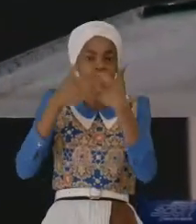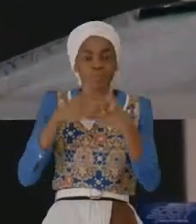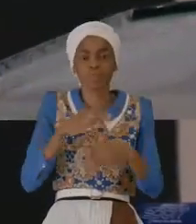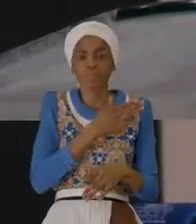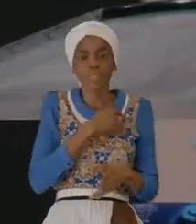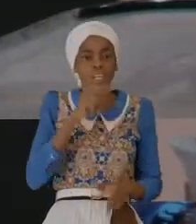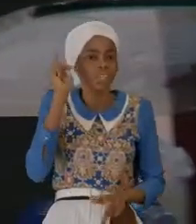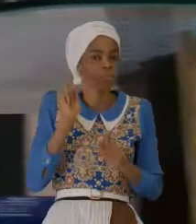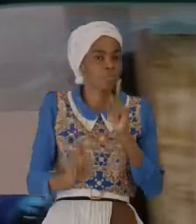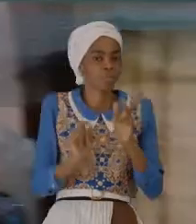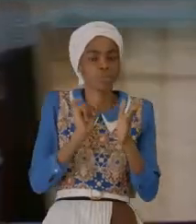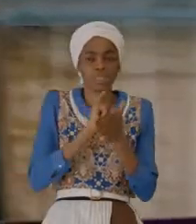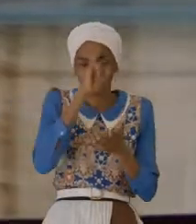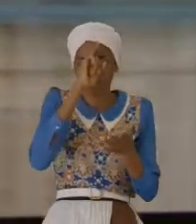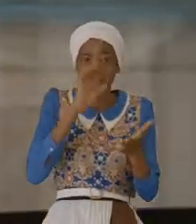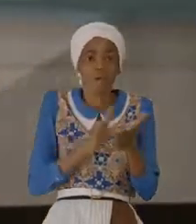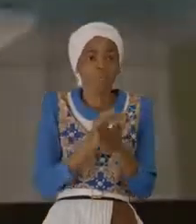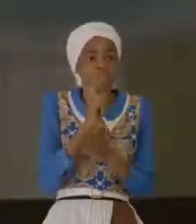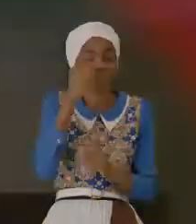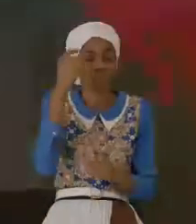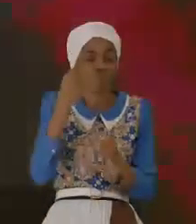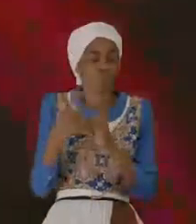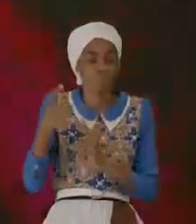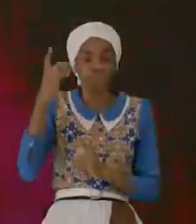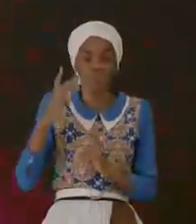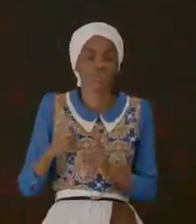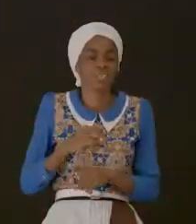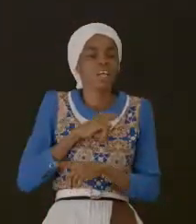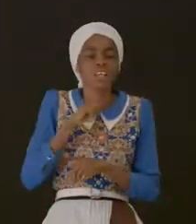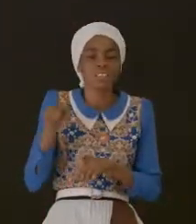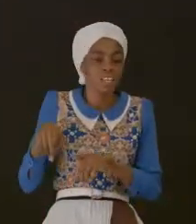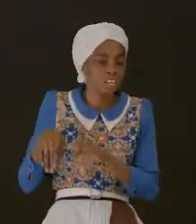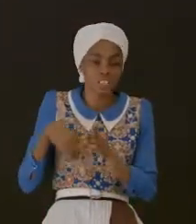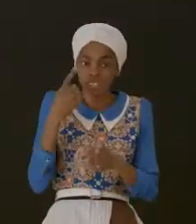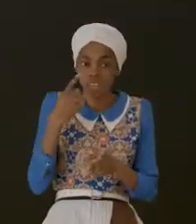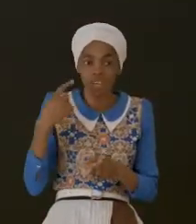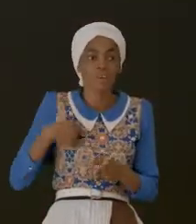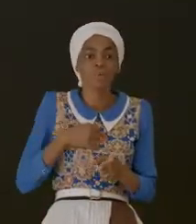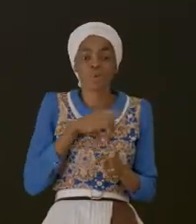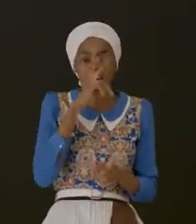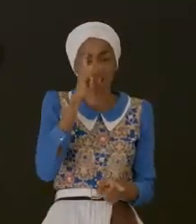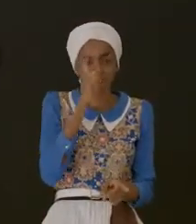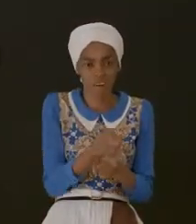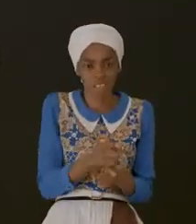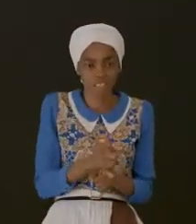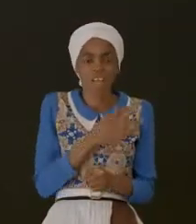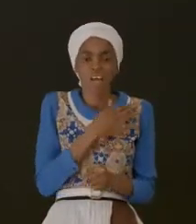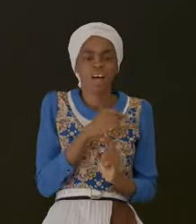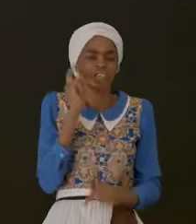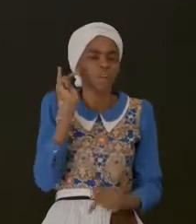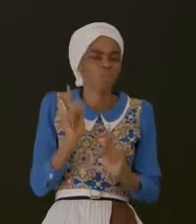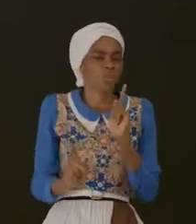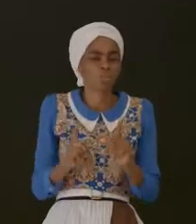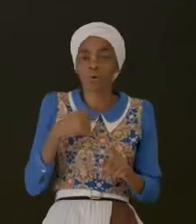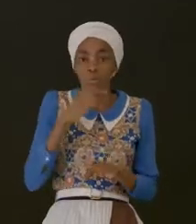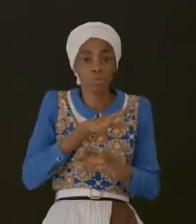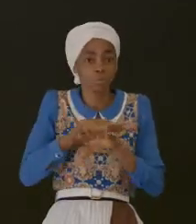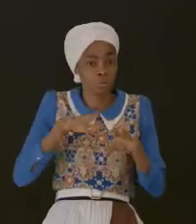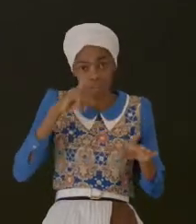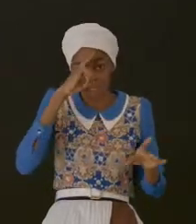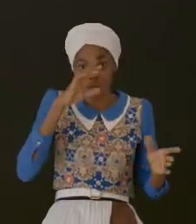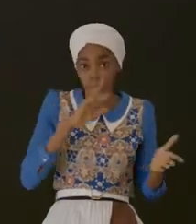that believe the word of God they say we arrived the people who do not believe